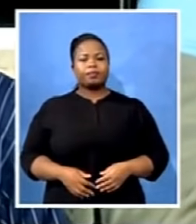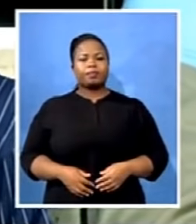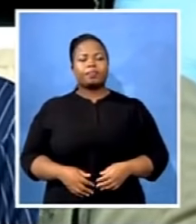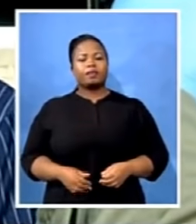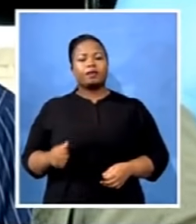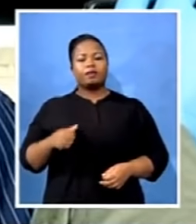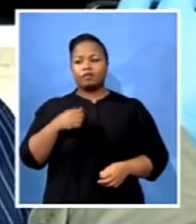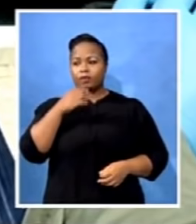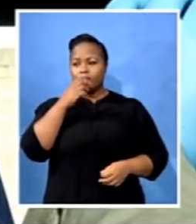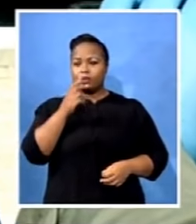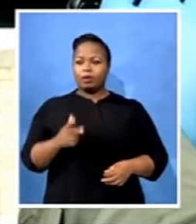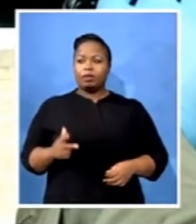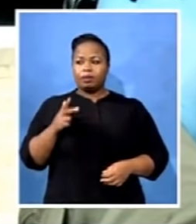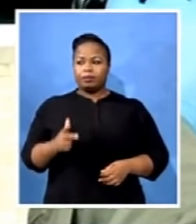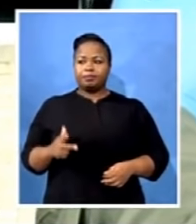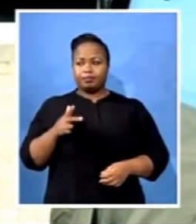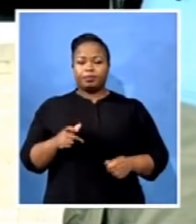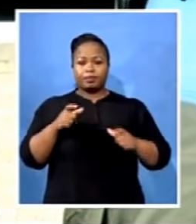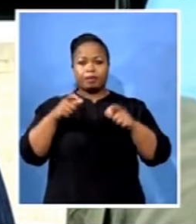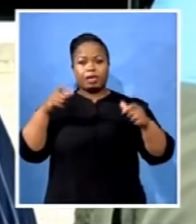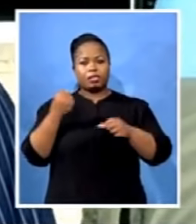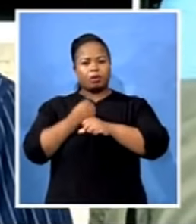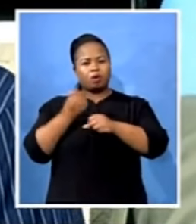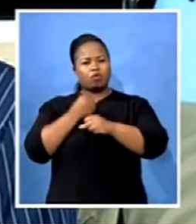Tens and thousands of people.